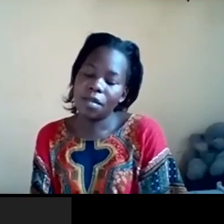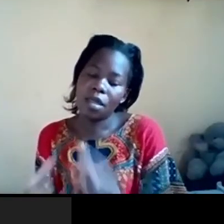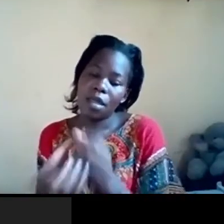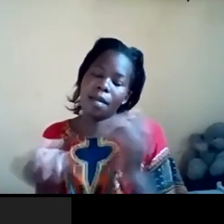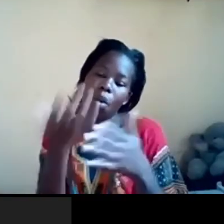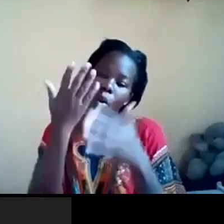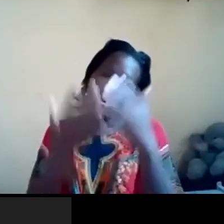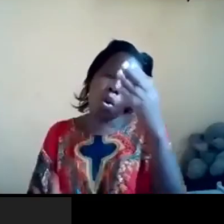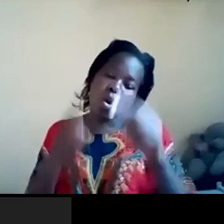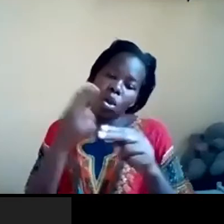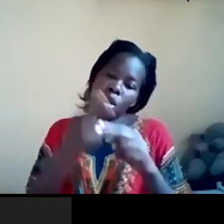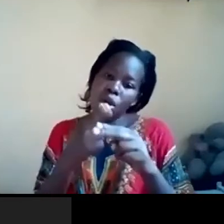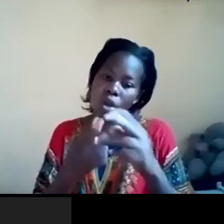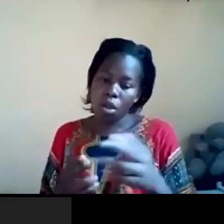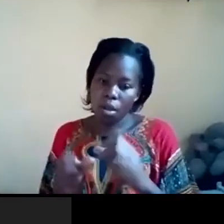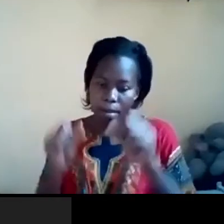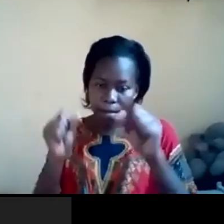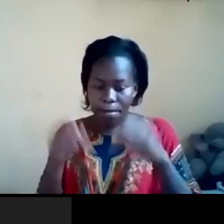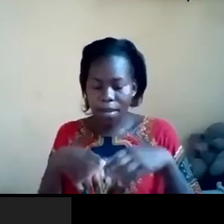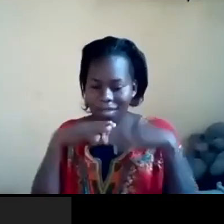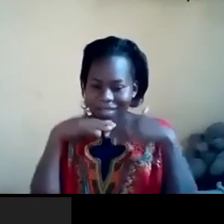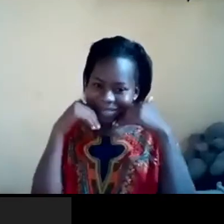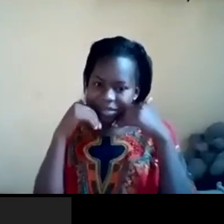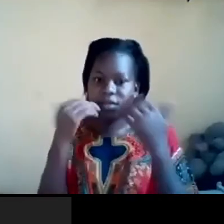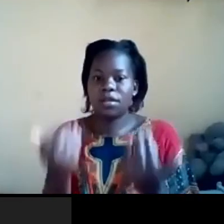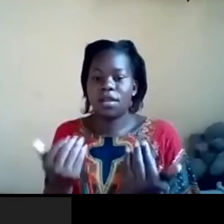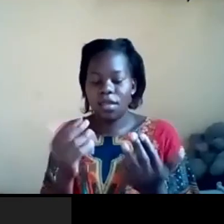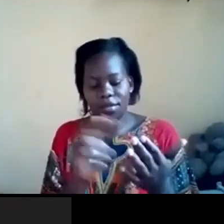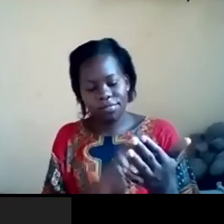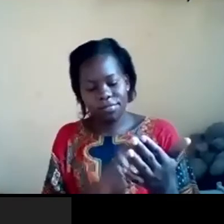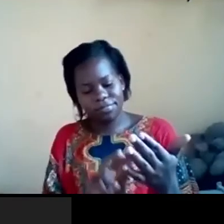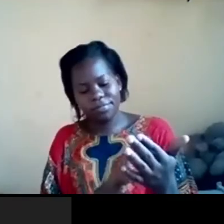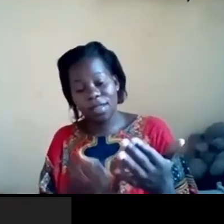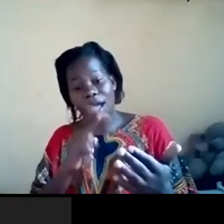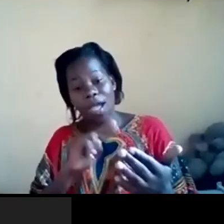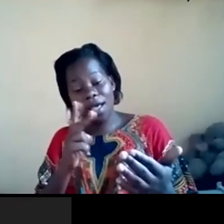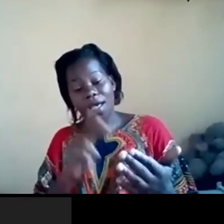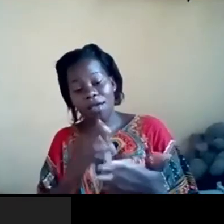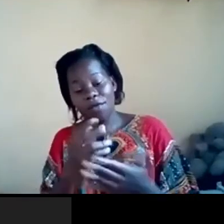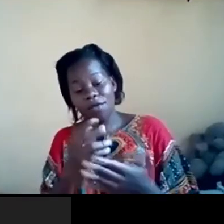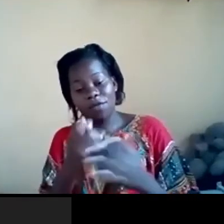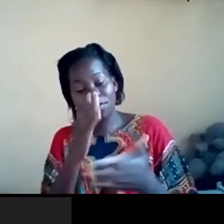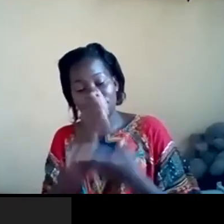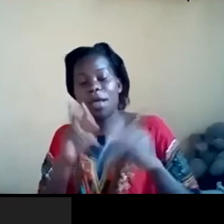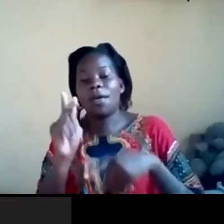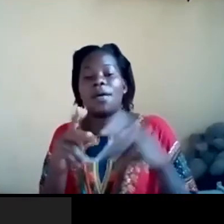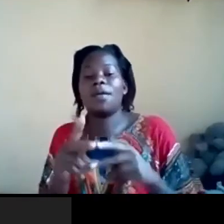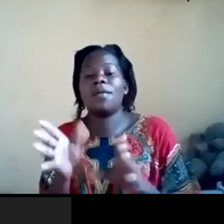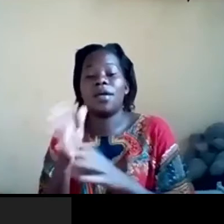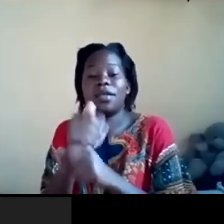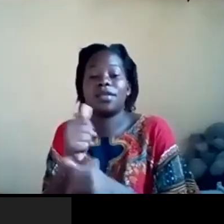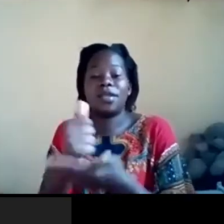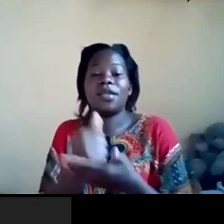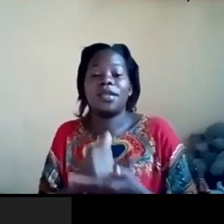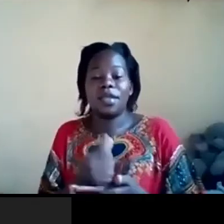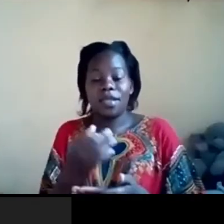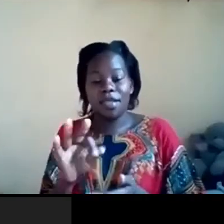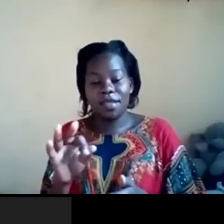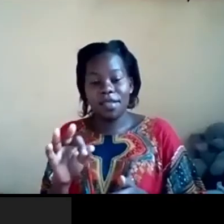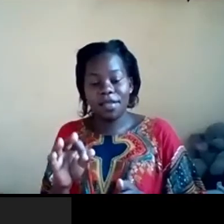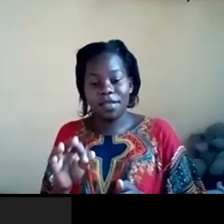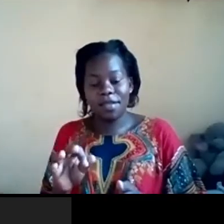others, should be smiling really now by looking at some of the feedback from some of the people that the organization has helped. If I'm not mistaken, I remember I was